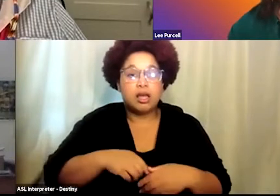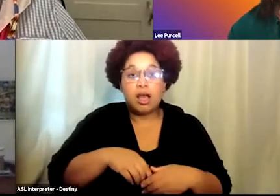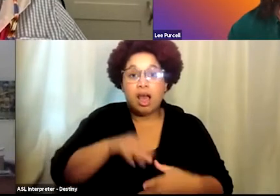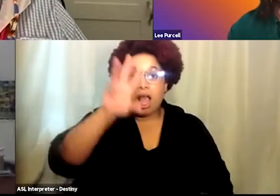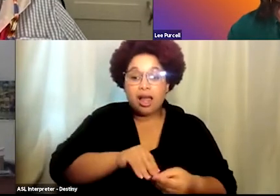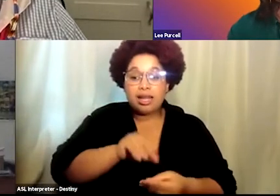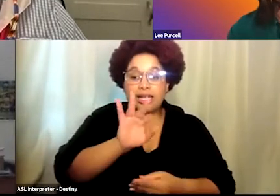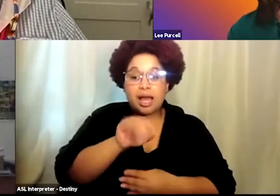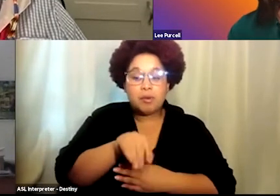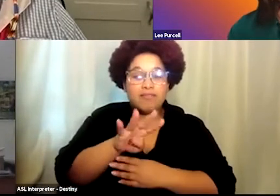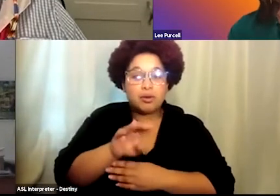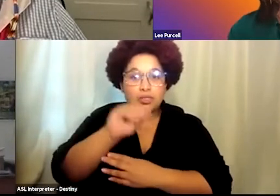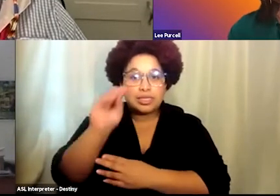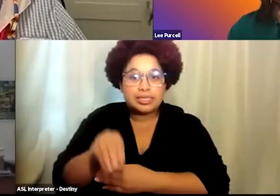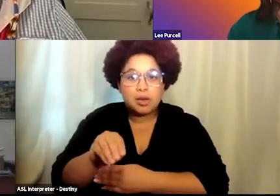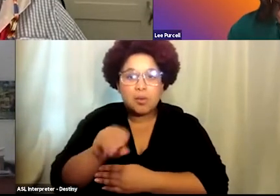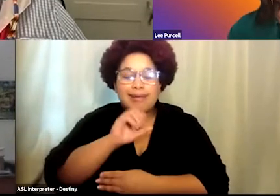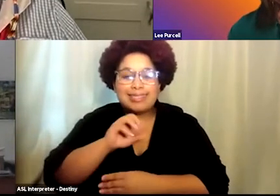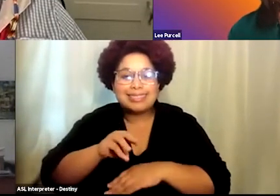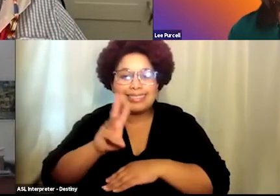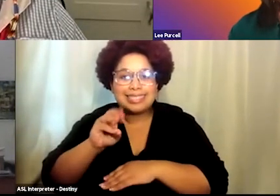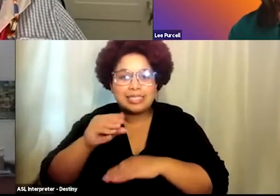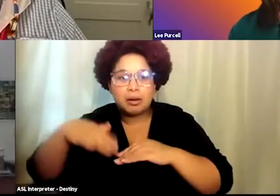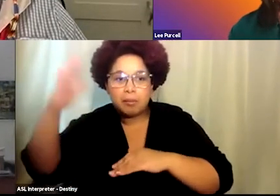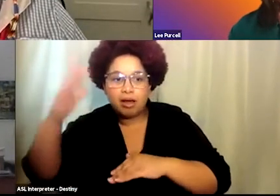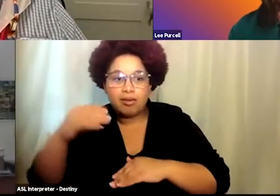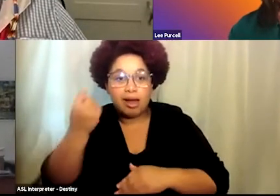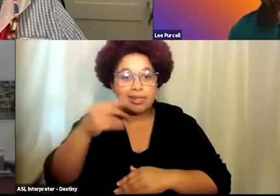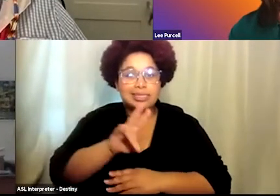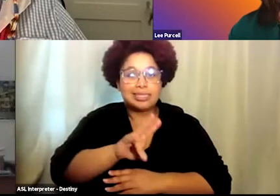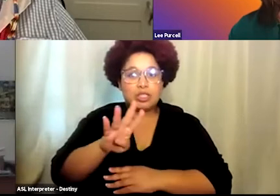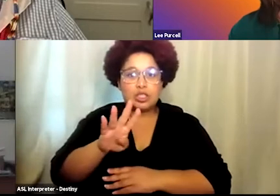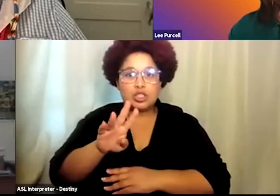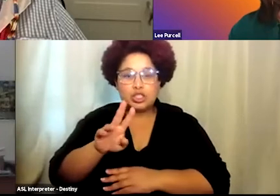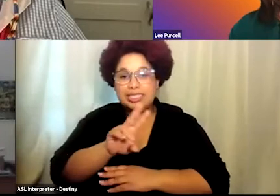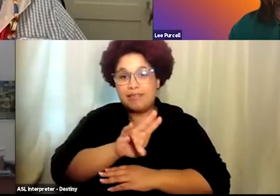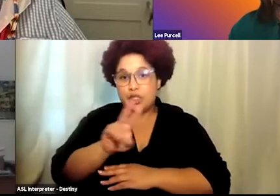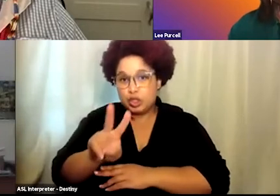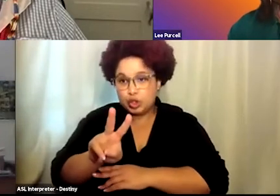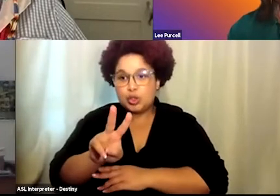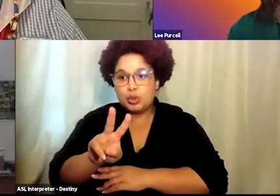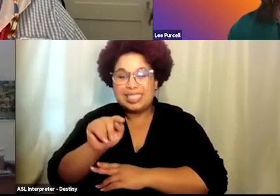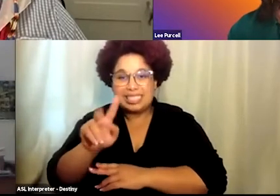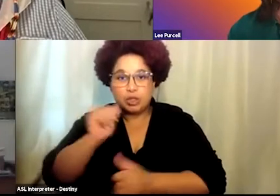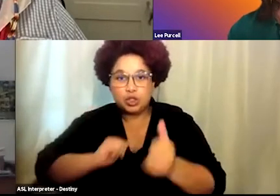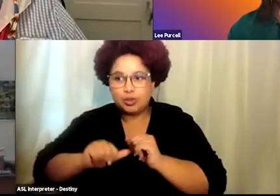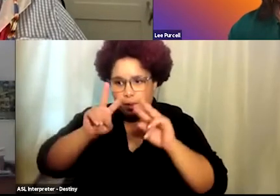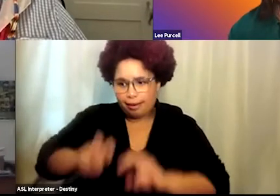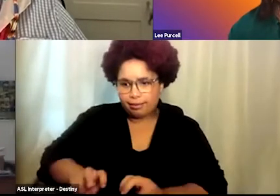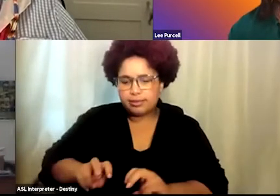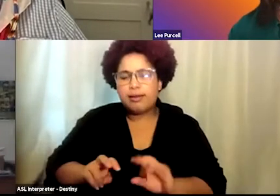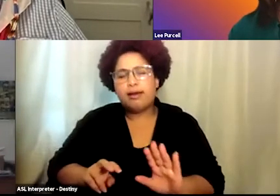9.4% were age 60 and above in the 72 TV series analyzed. This